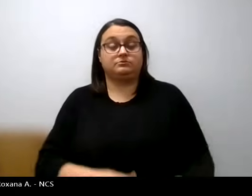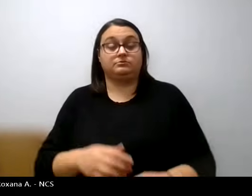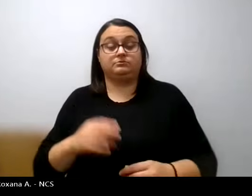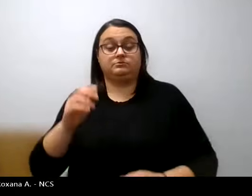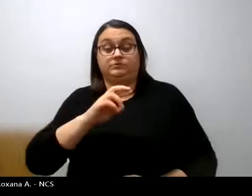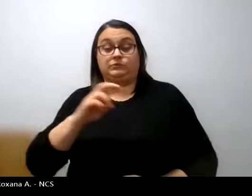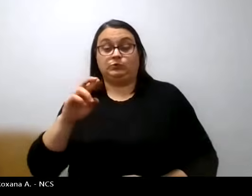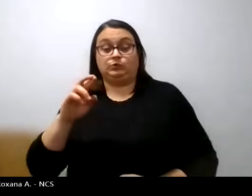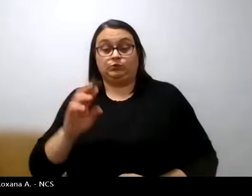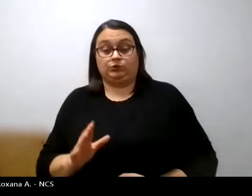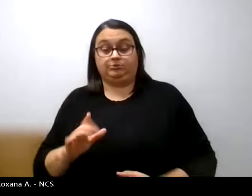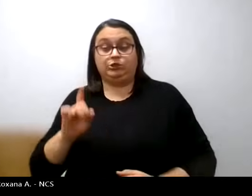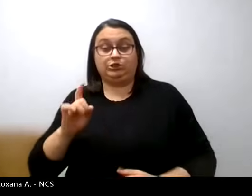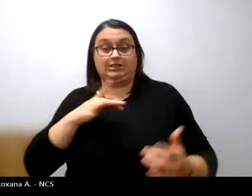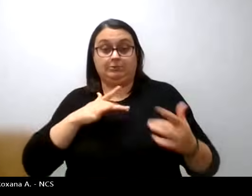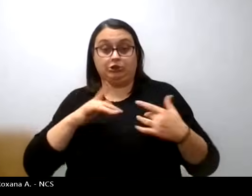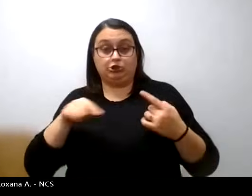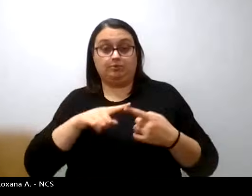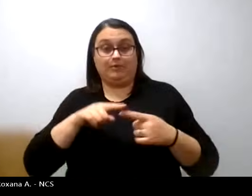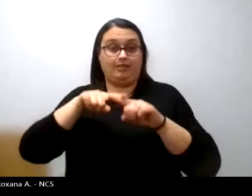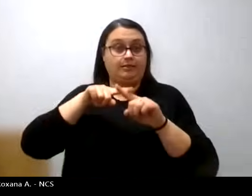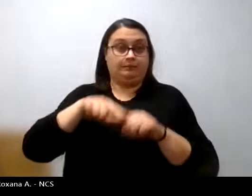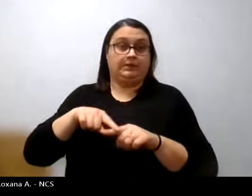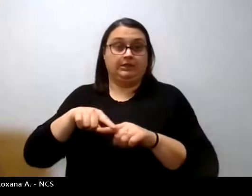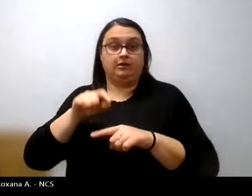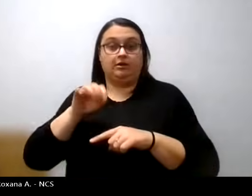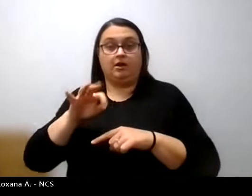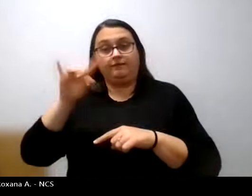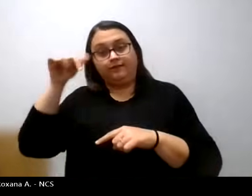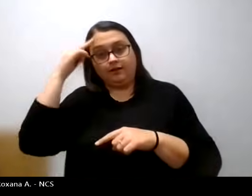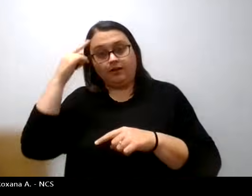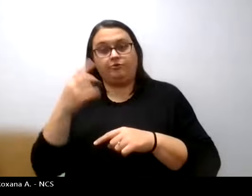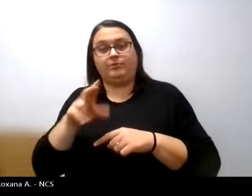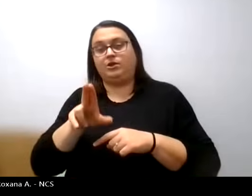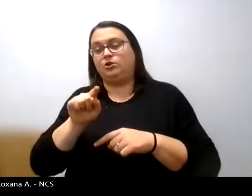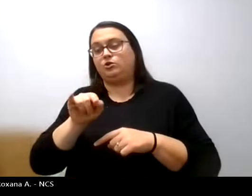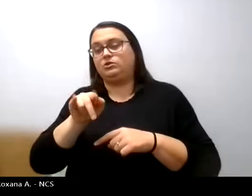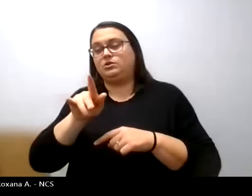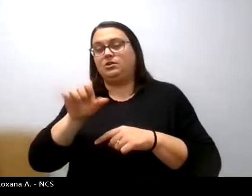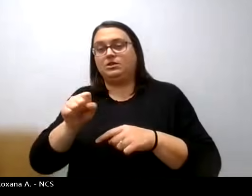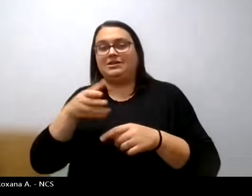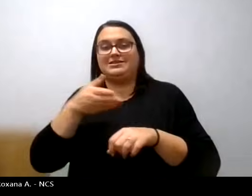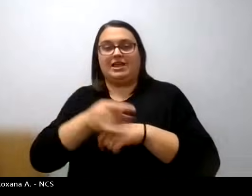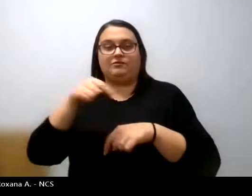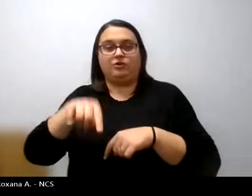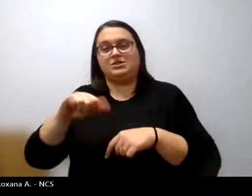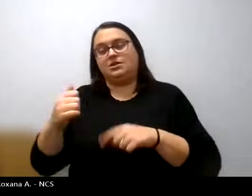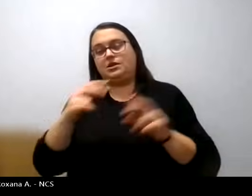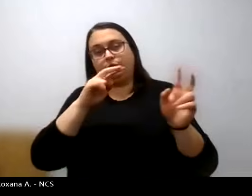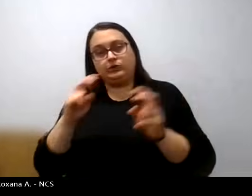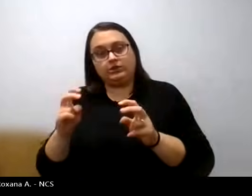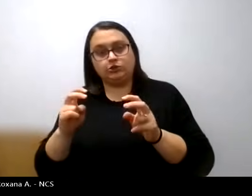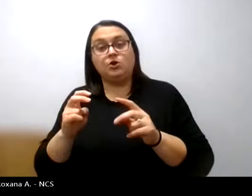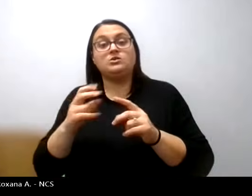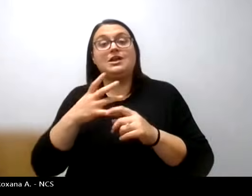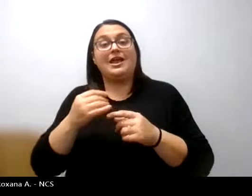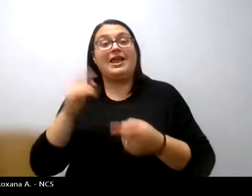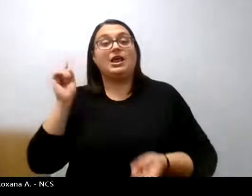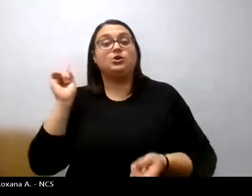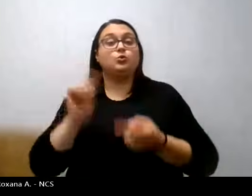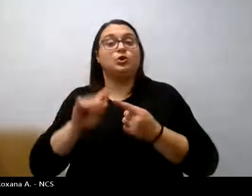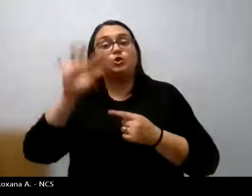Richmonders be about the reliability of government utilities after this and other issues, plus reduced